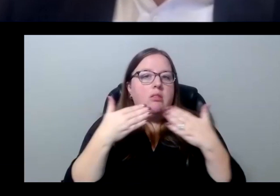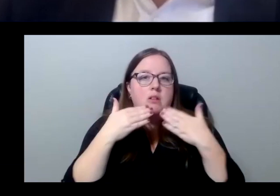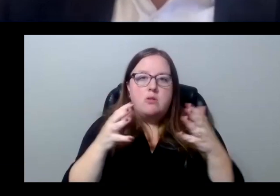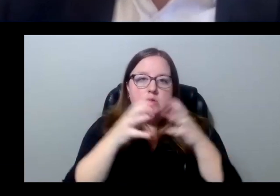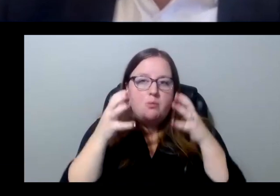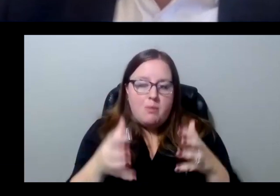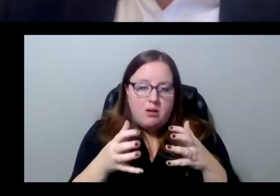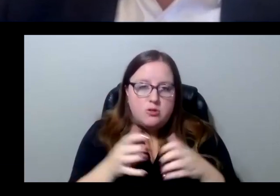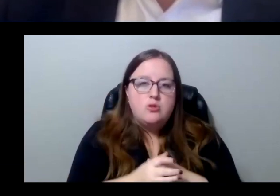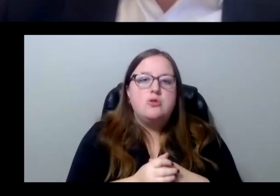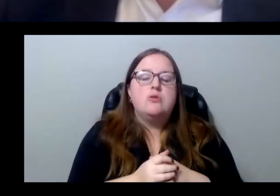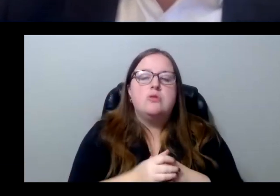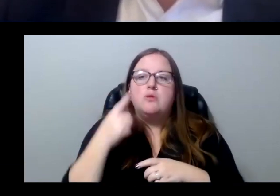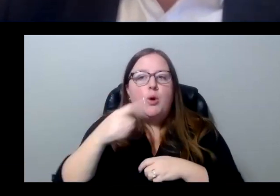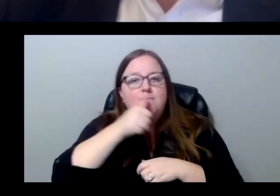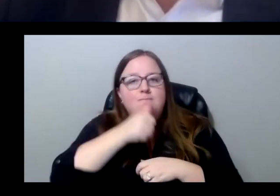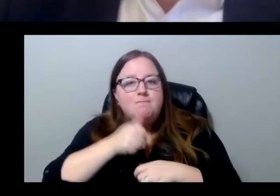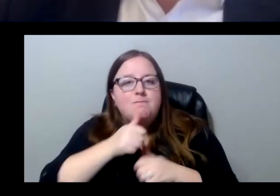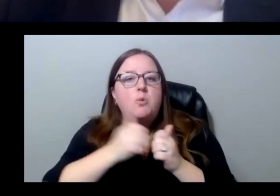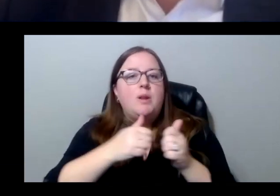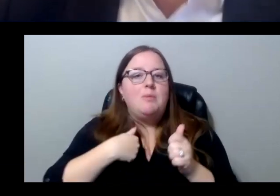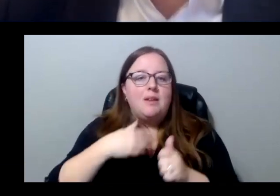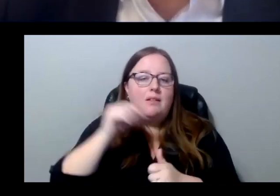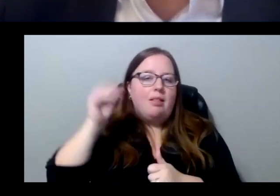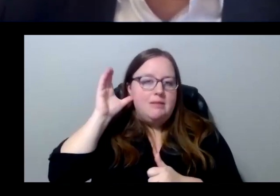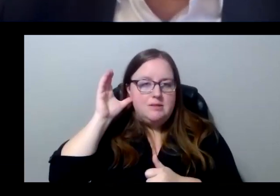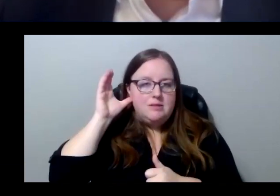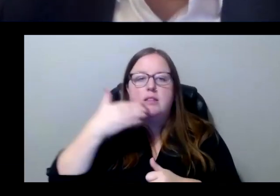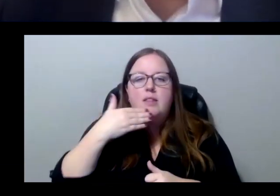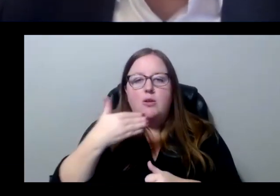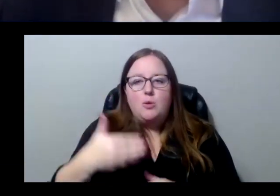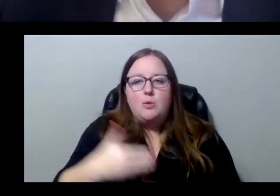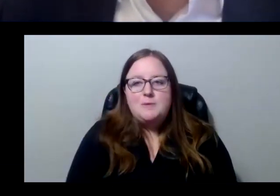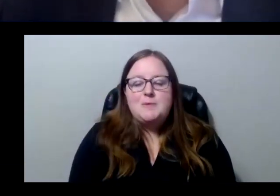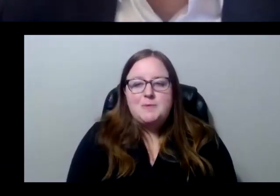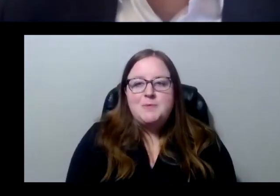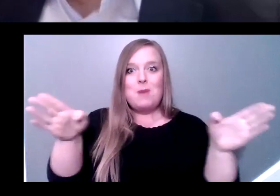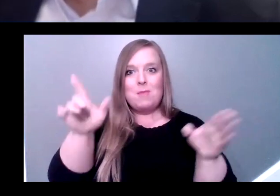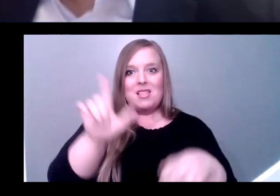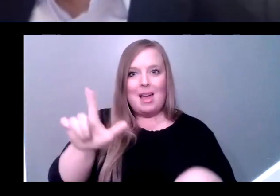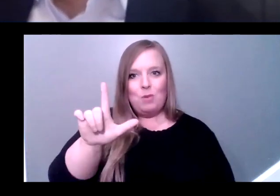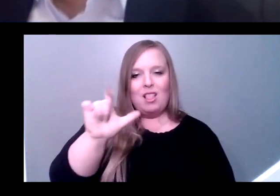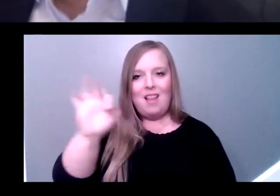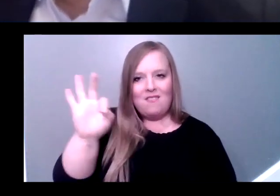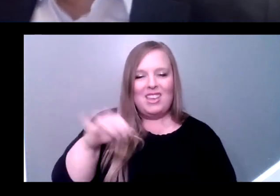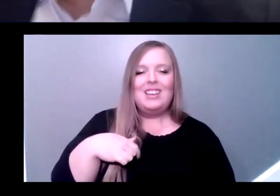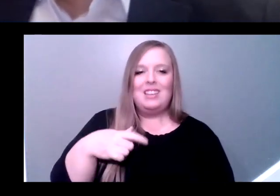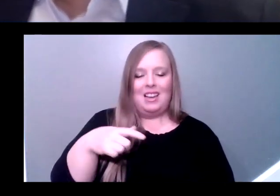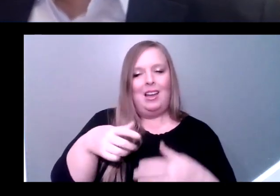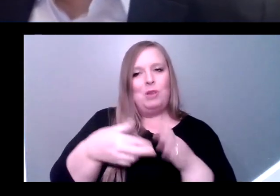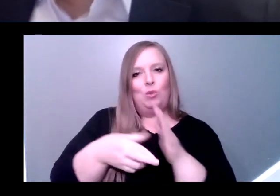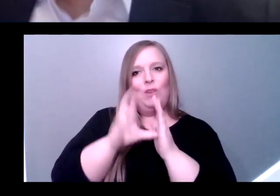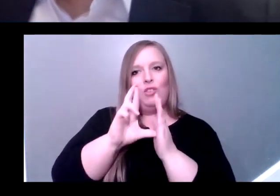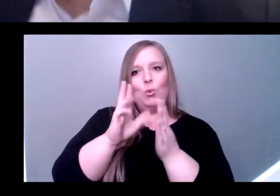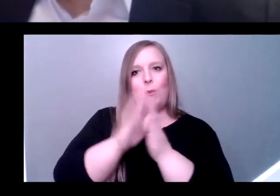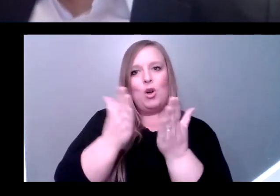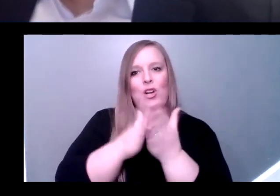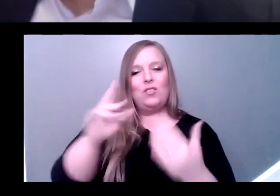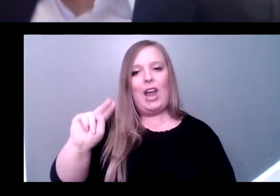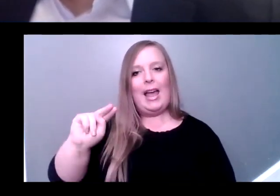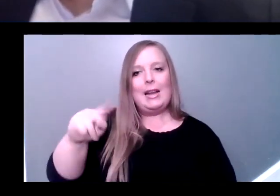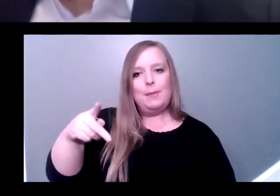bit more. But the ridiculous nature of this is that those who commemorate can spend about 4